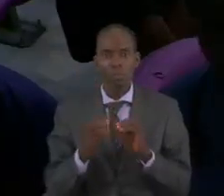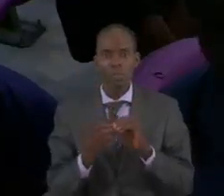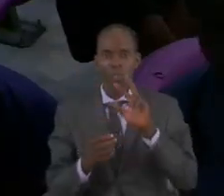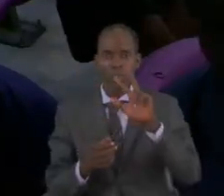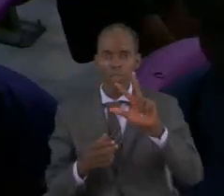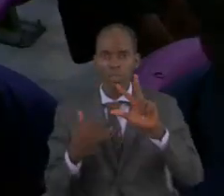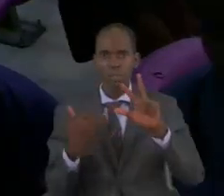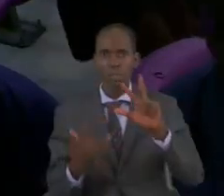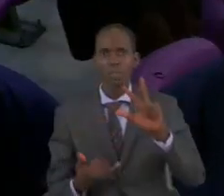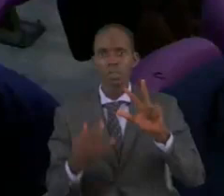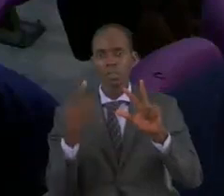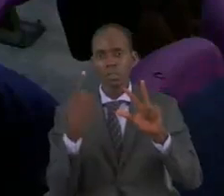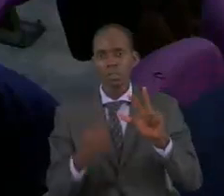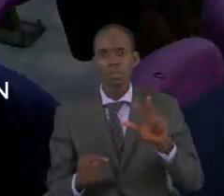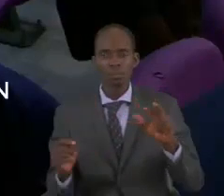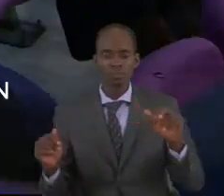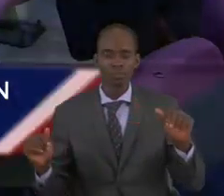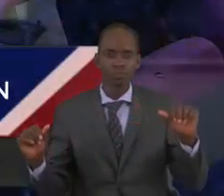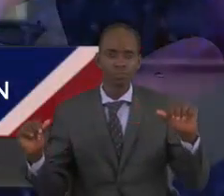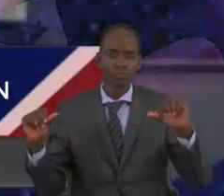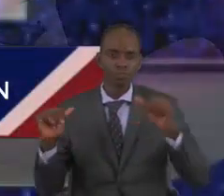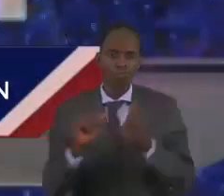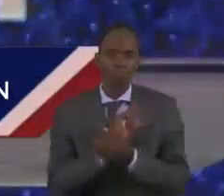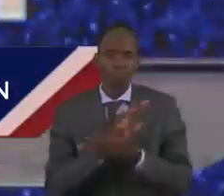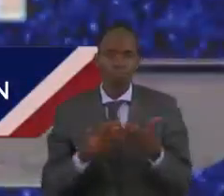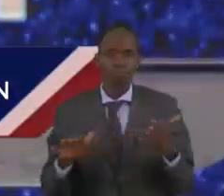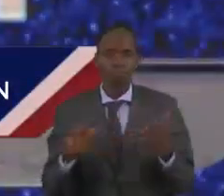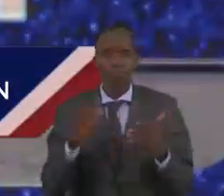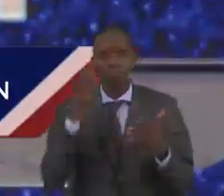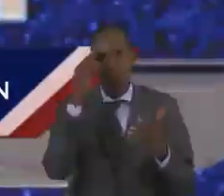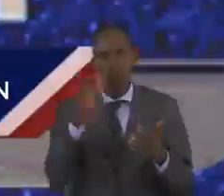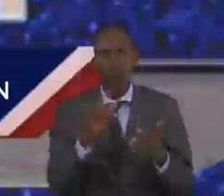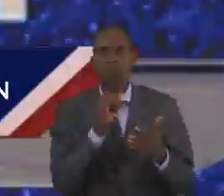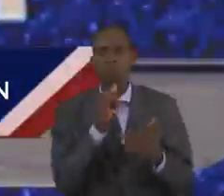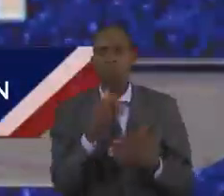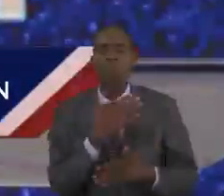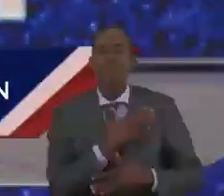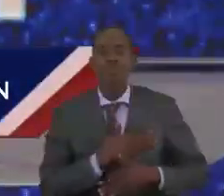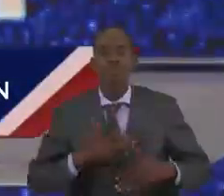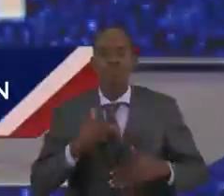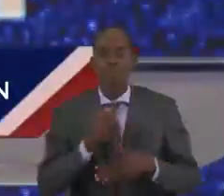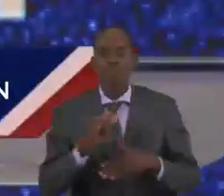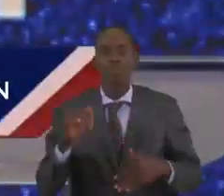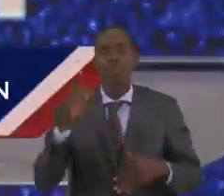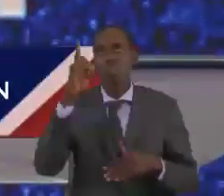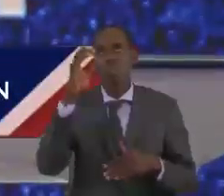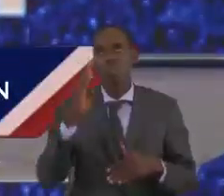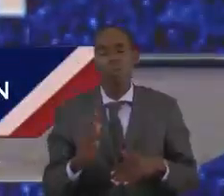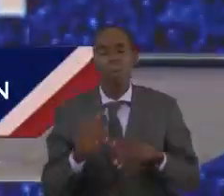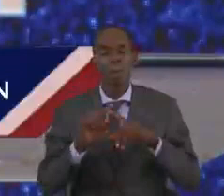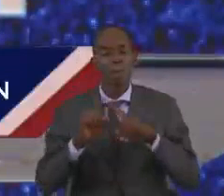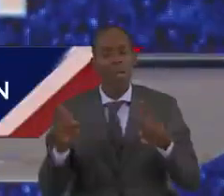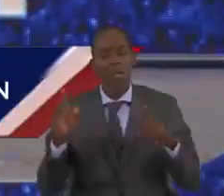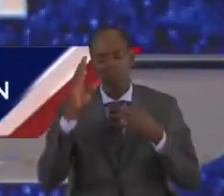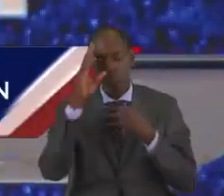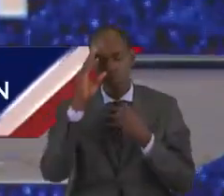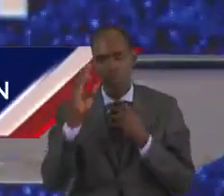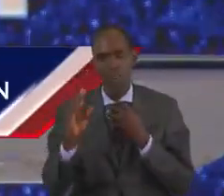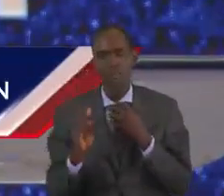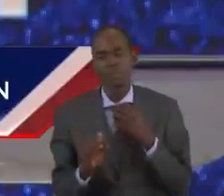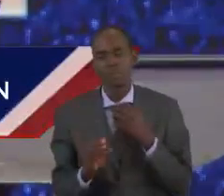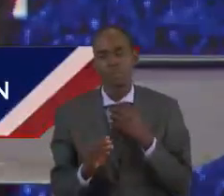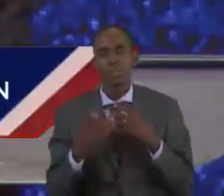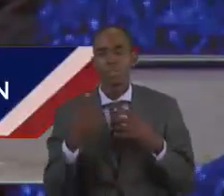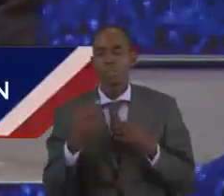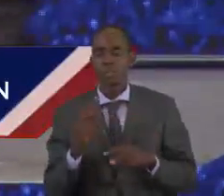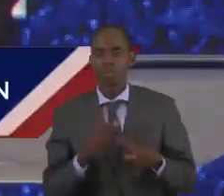Number three is the damnation for not pleasing God but men. The